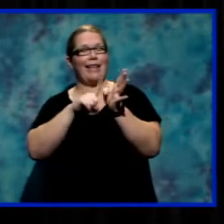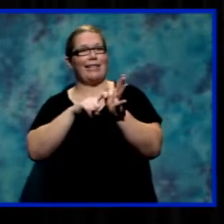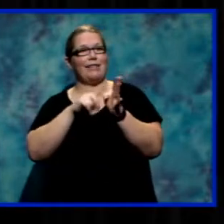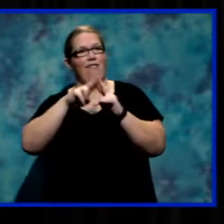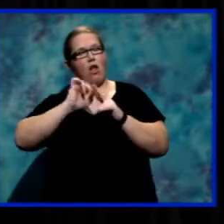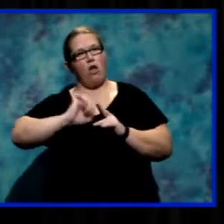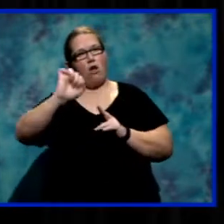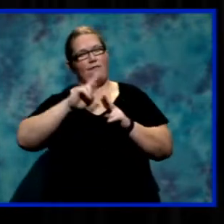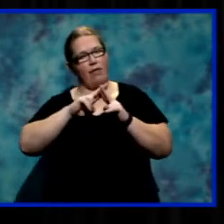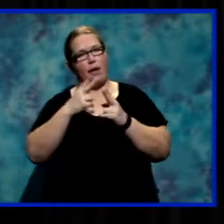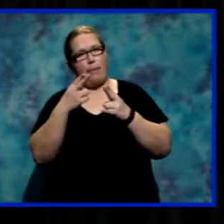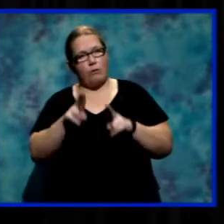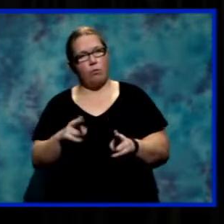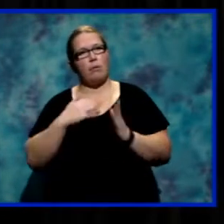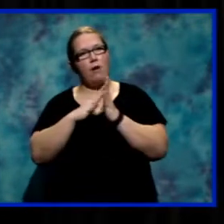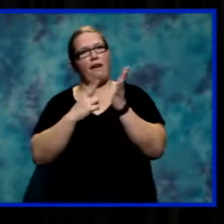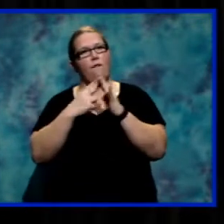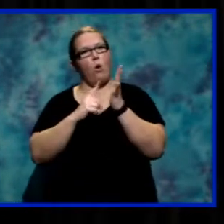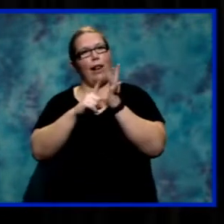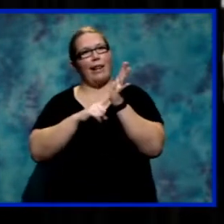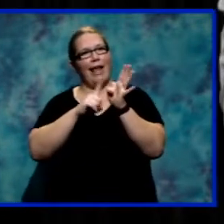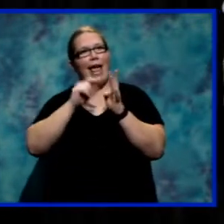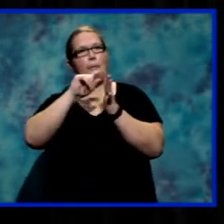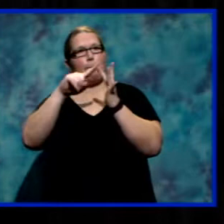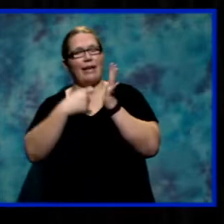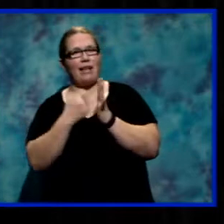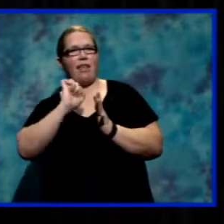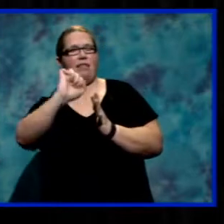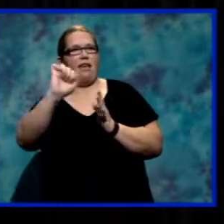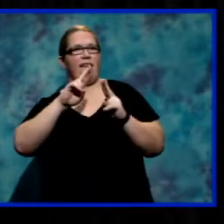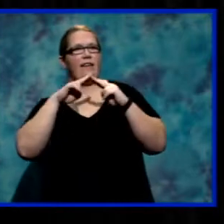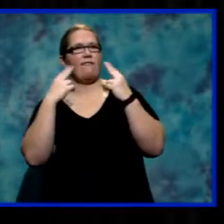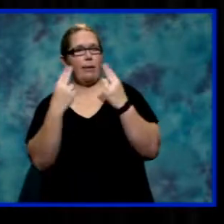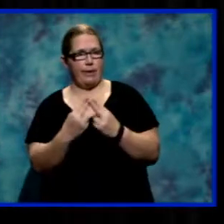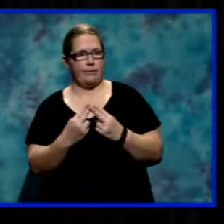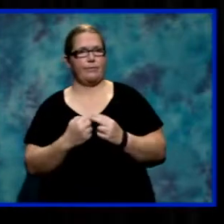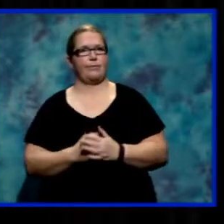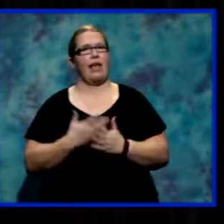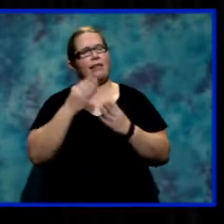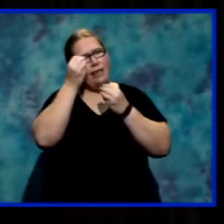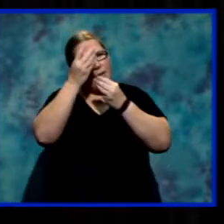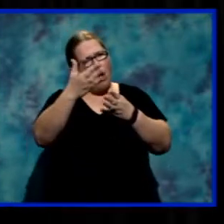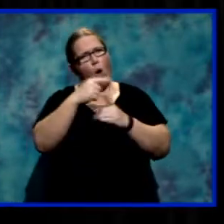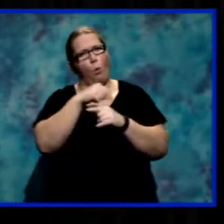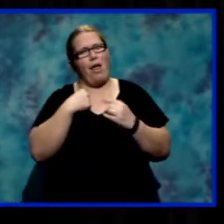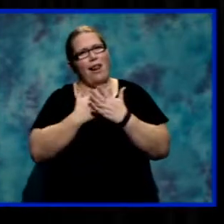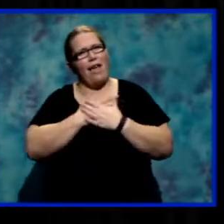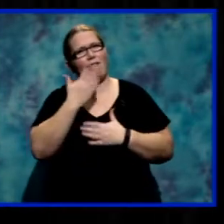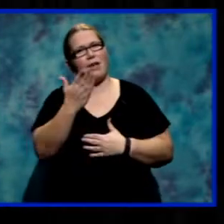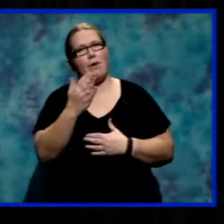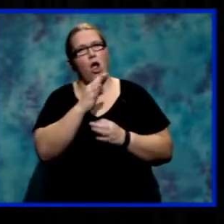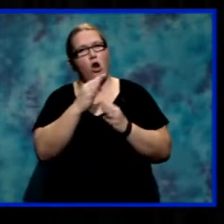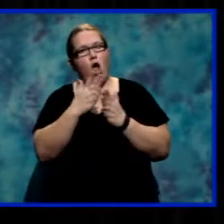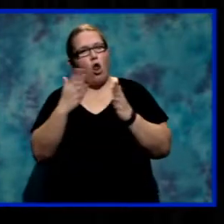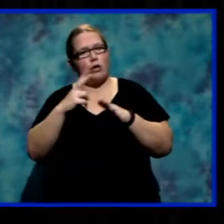away. So let's pray for Lily and for Peter and for their family, and let them know that we love them and that it's not long now